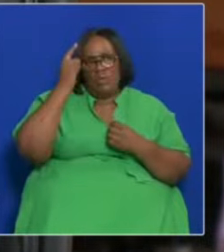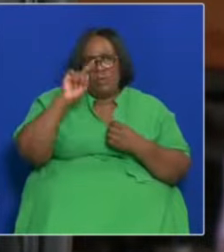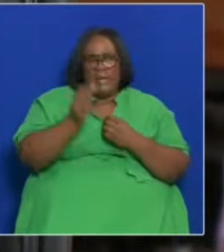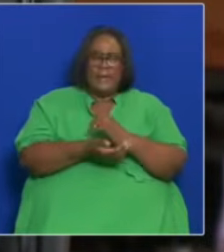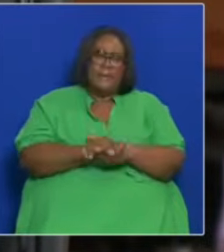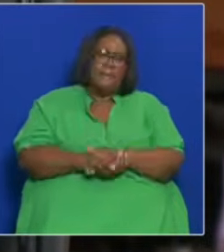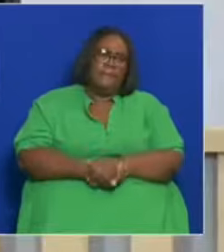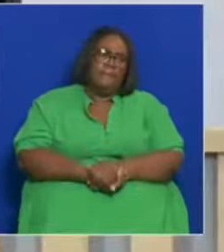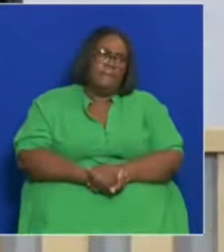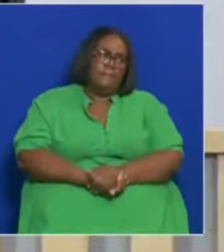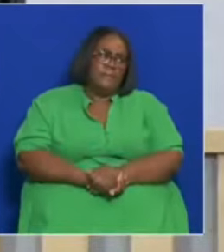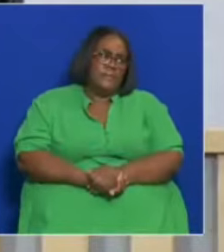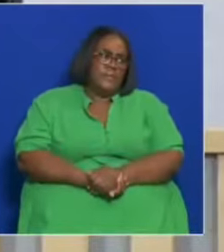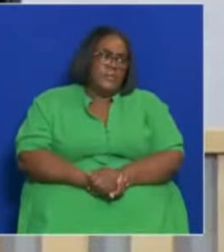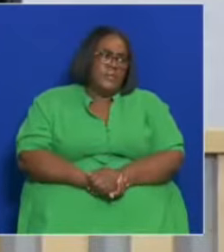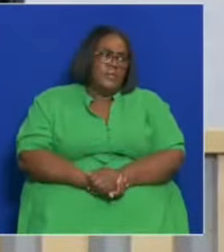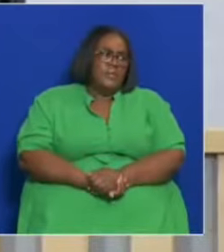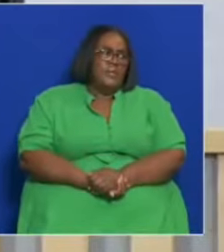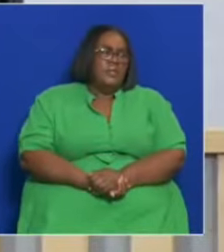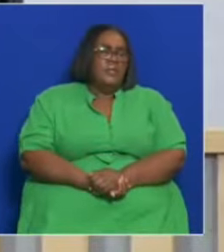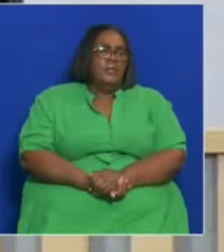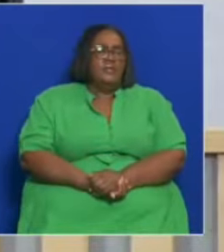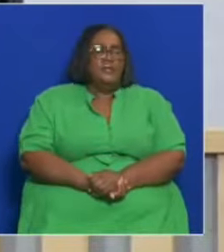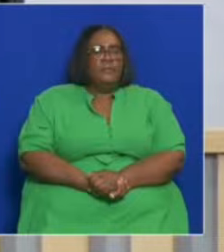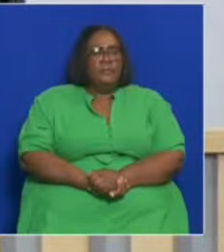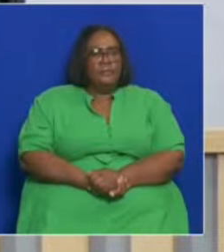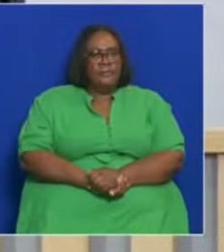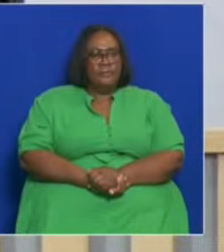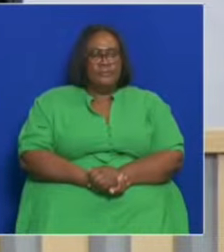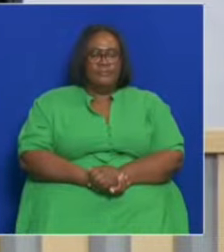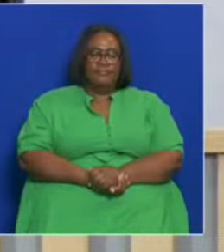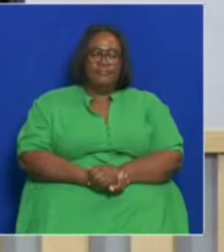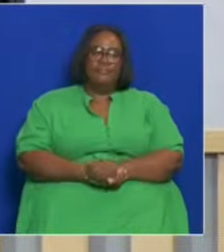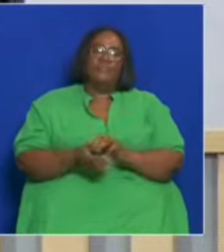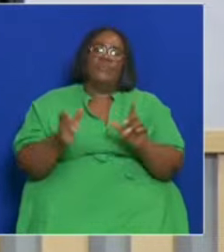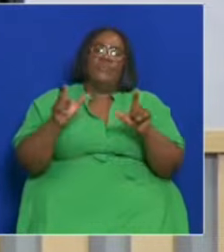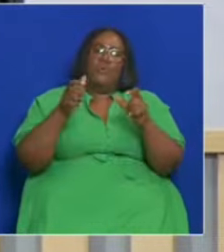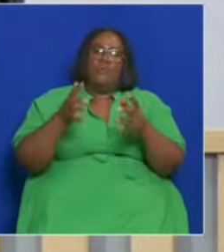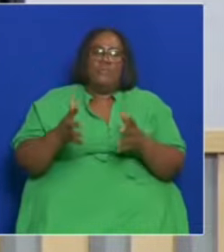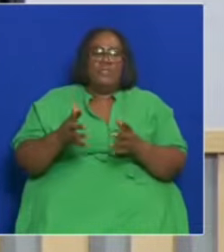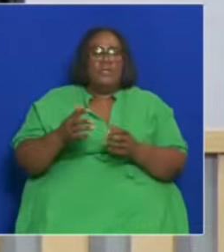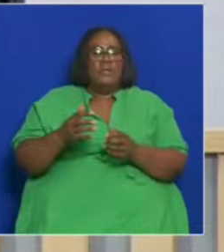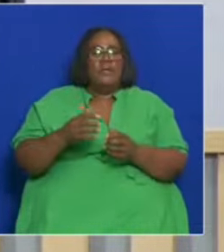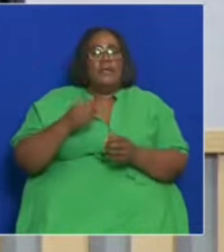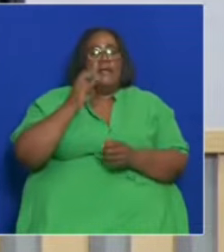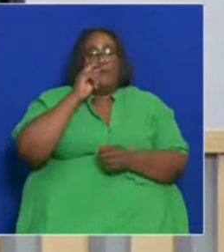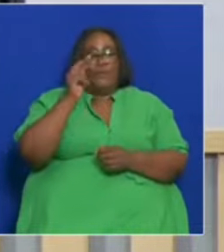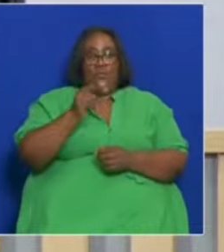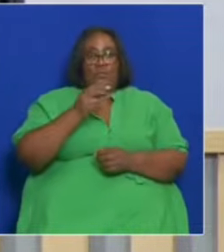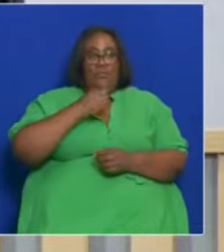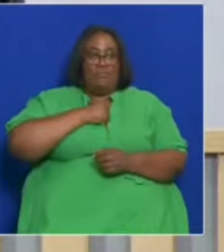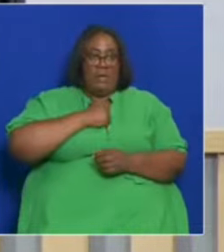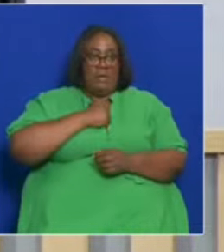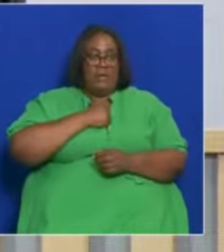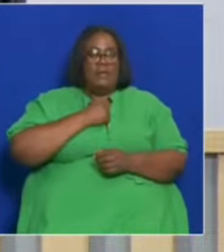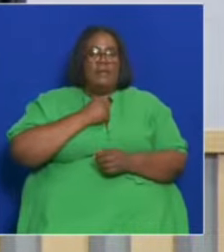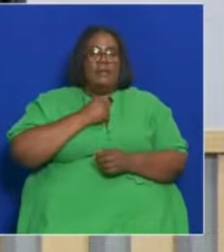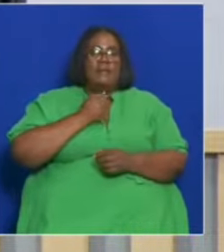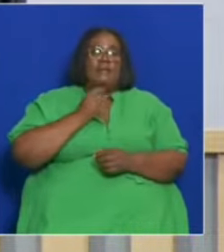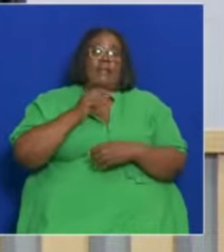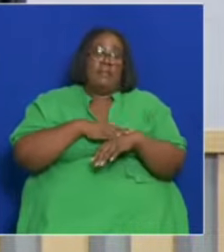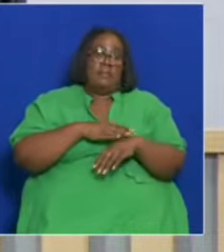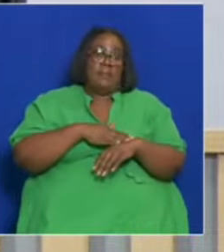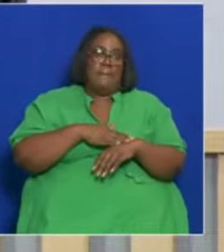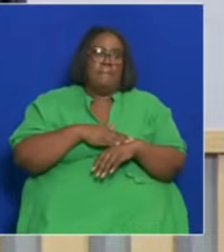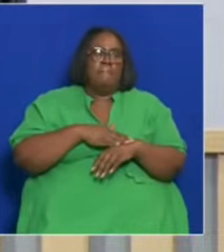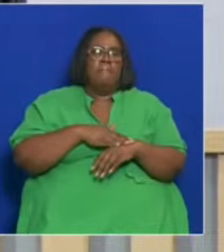Commissioners, my view at the time, the presentation is not normally a detail. So the meeting would give